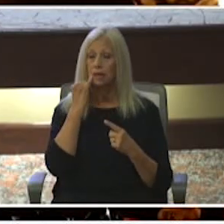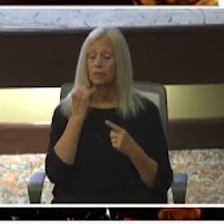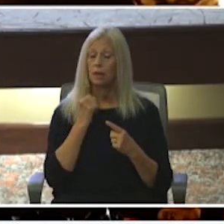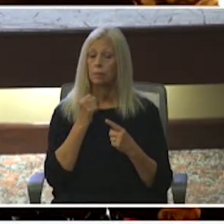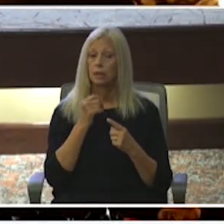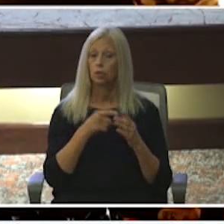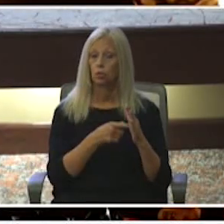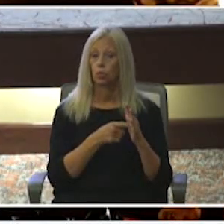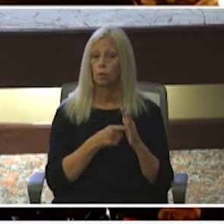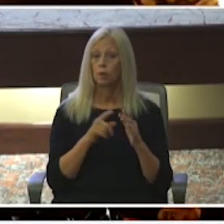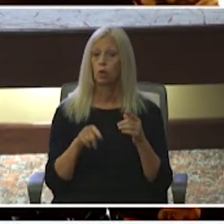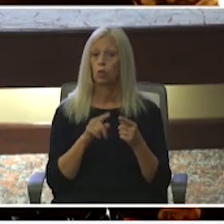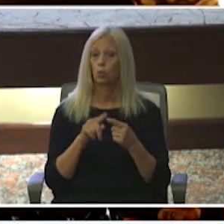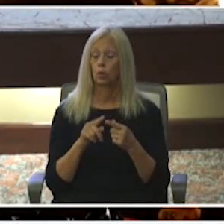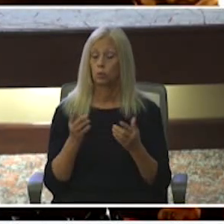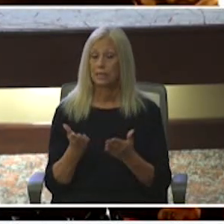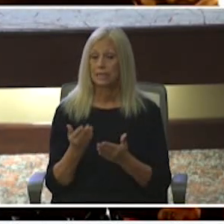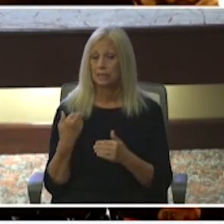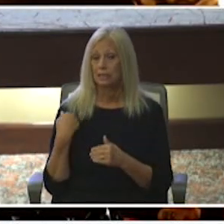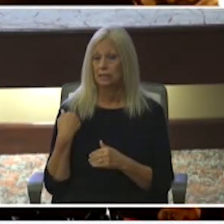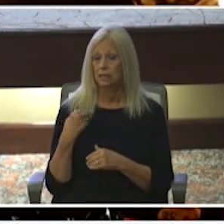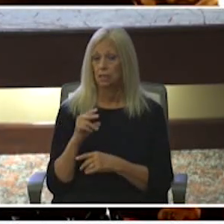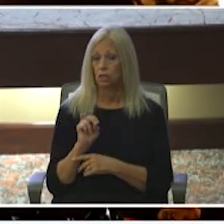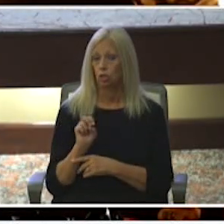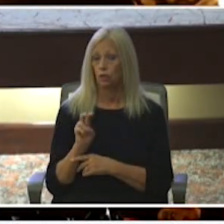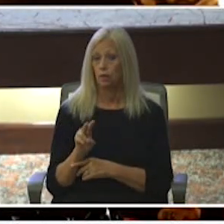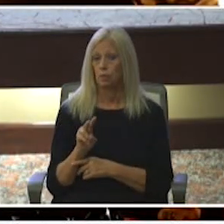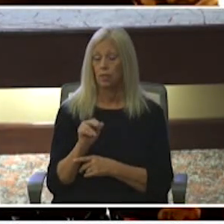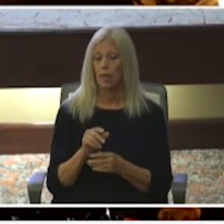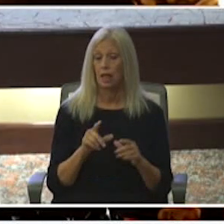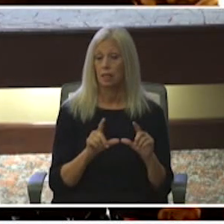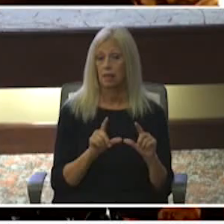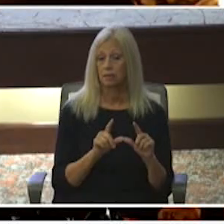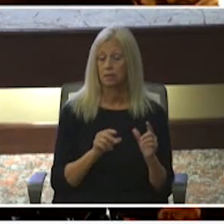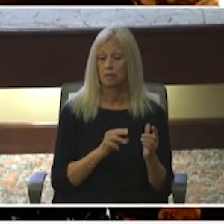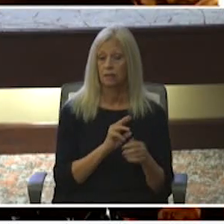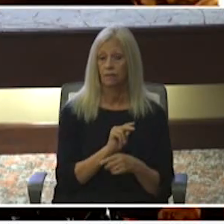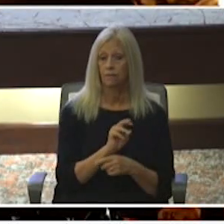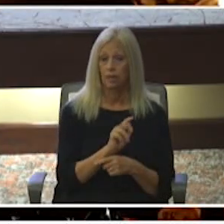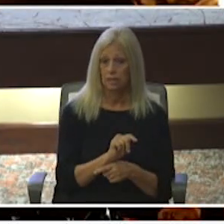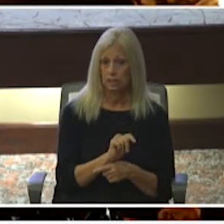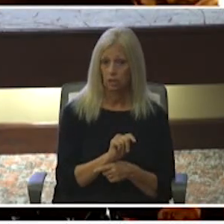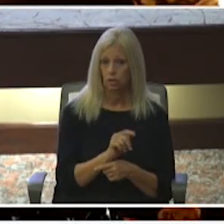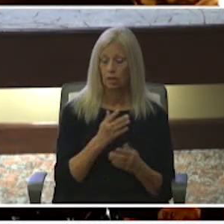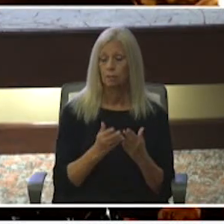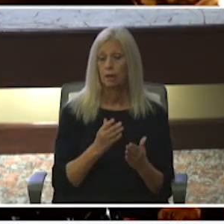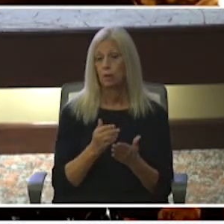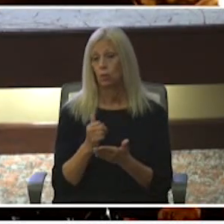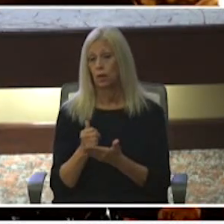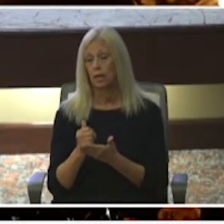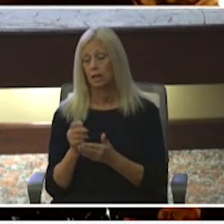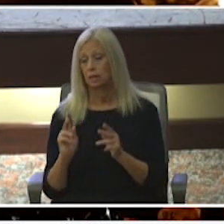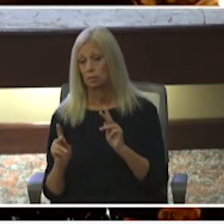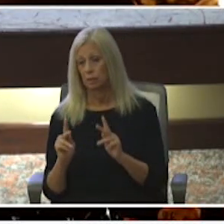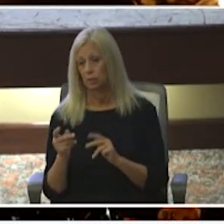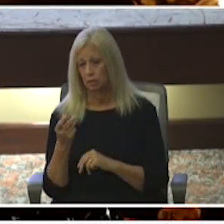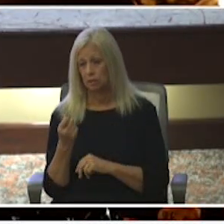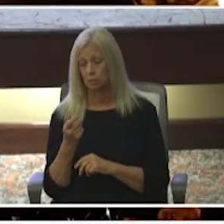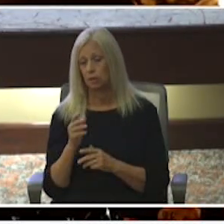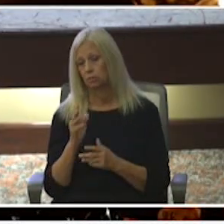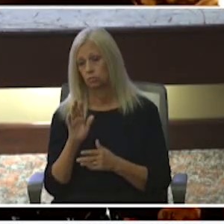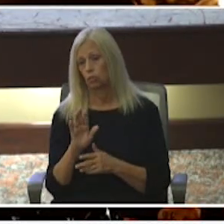when the exhibit was here in November, the licensed veterinarian requirement, that might have helped the citizens a little bit in some of their